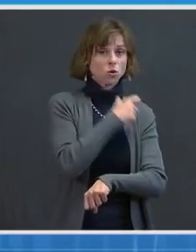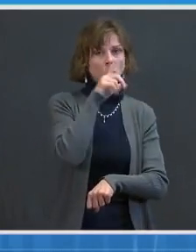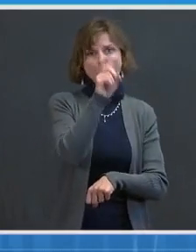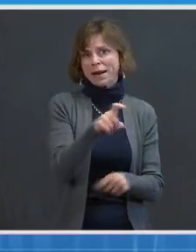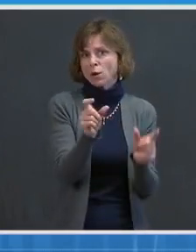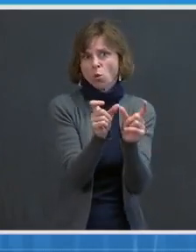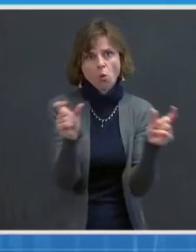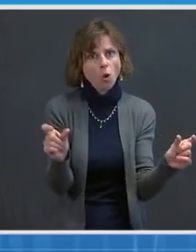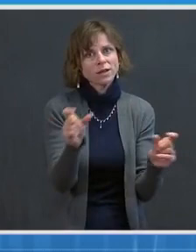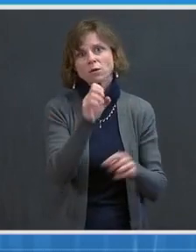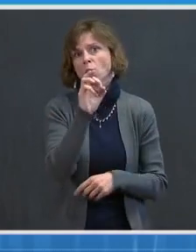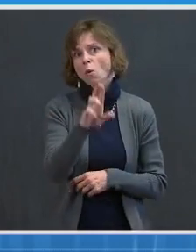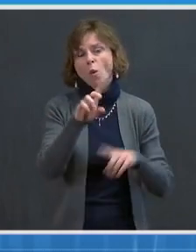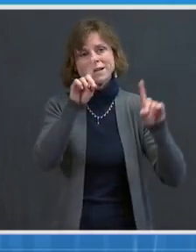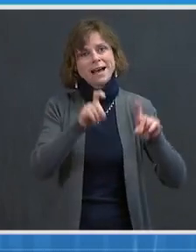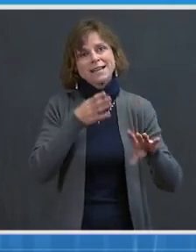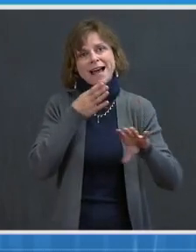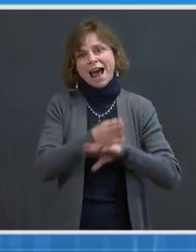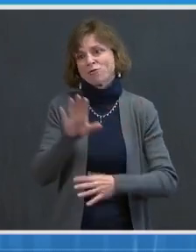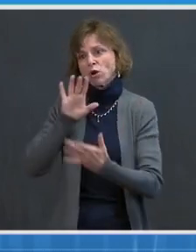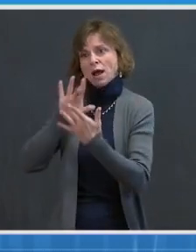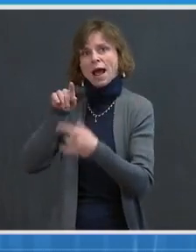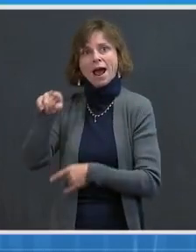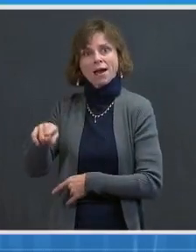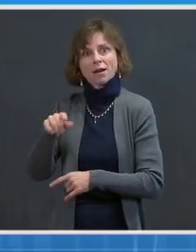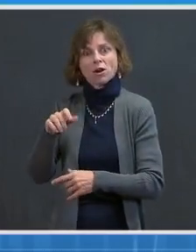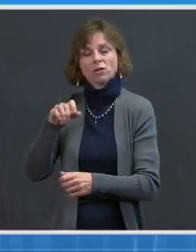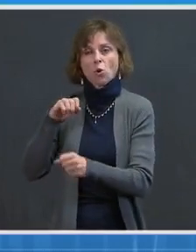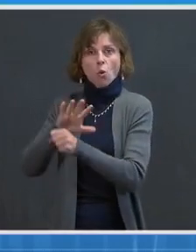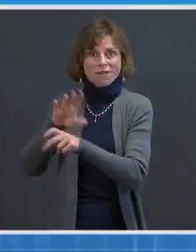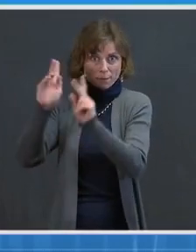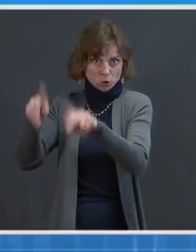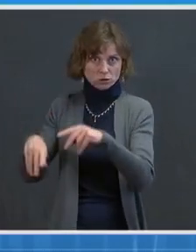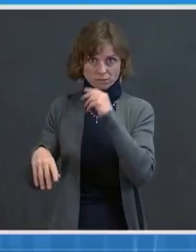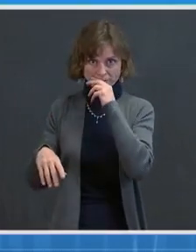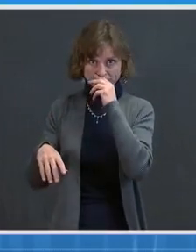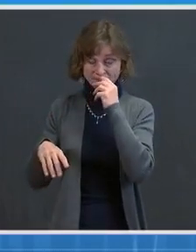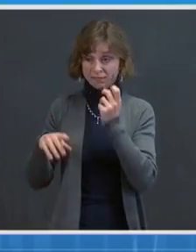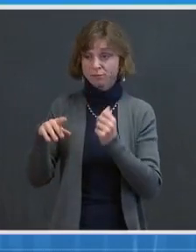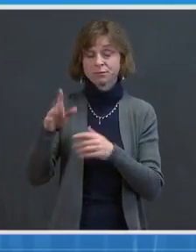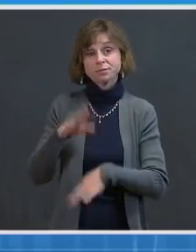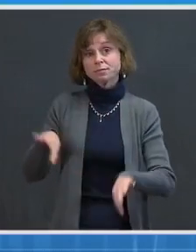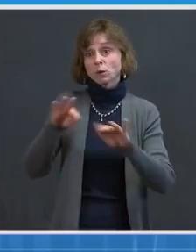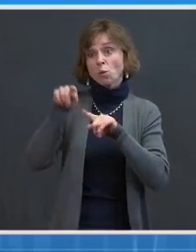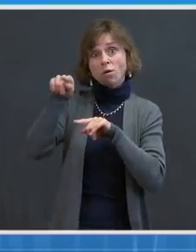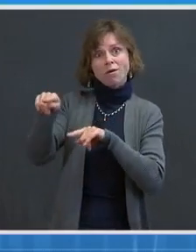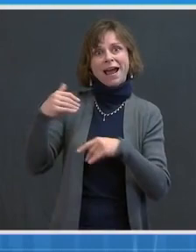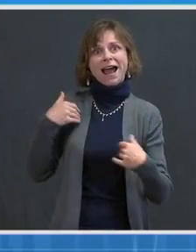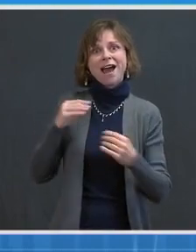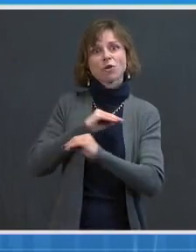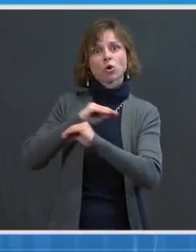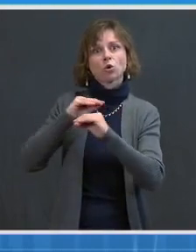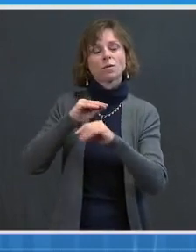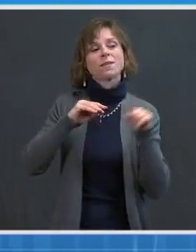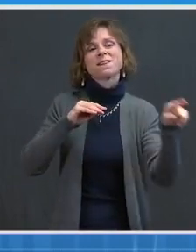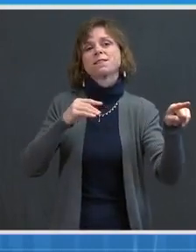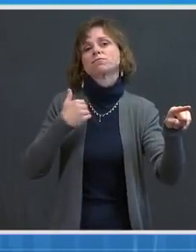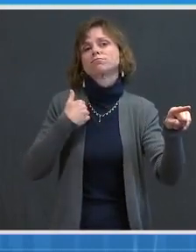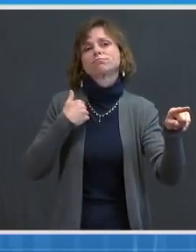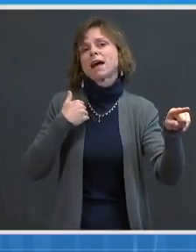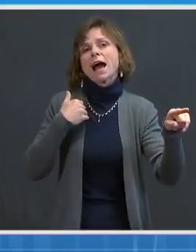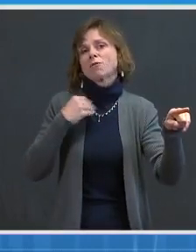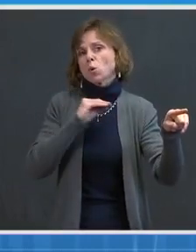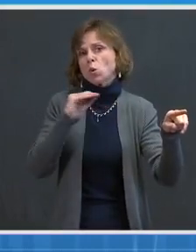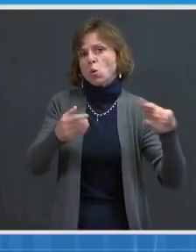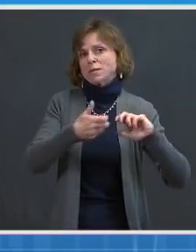with someone who has COVID-19, as long as the fully vaccinated person is asymptomatic. We also reiterate that